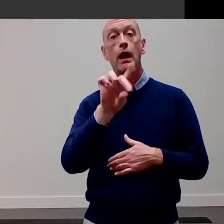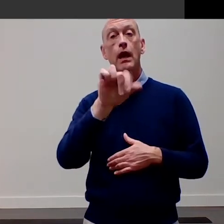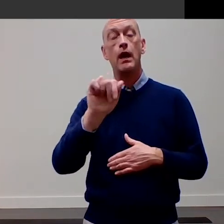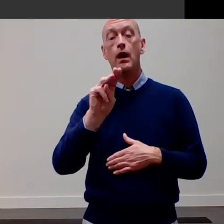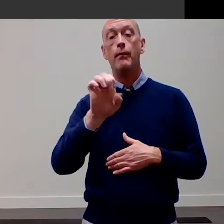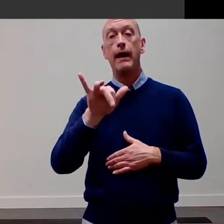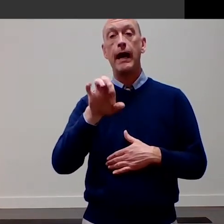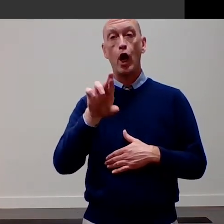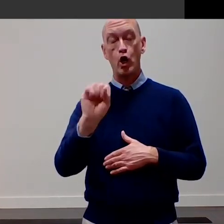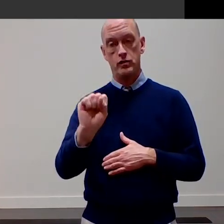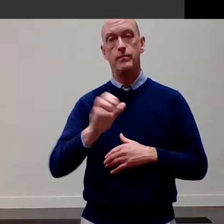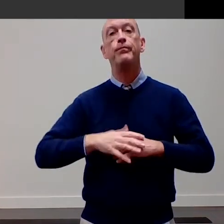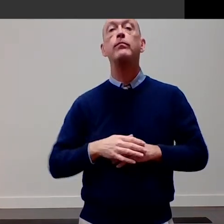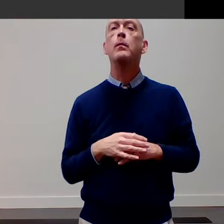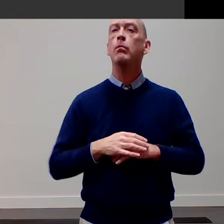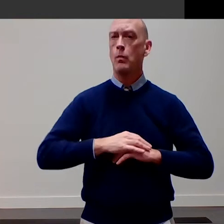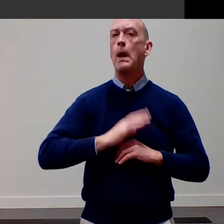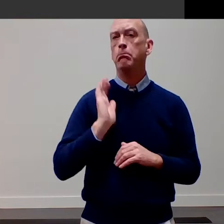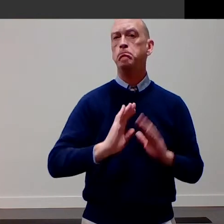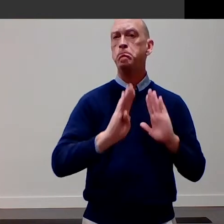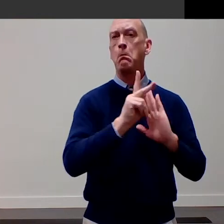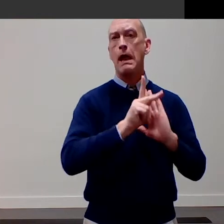The policy